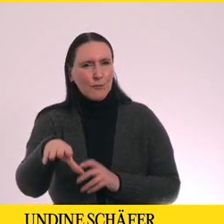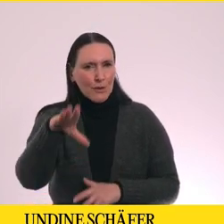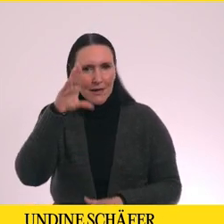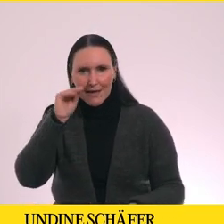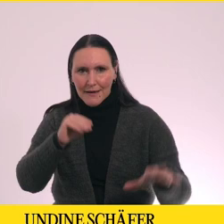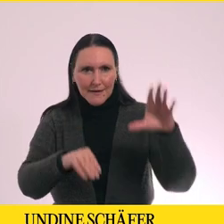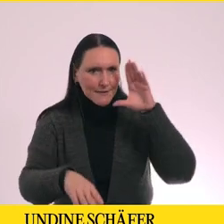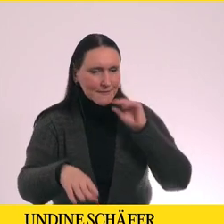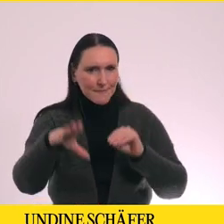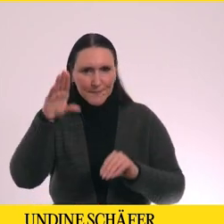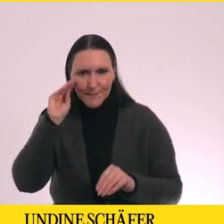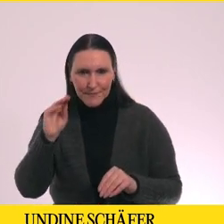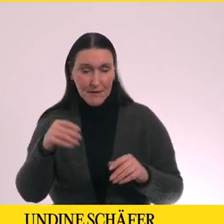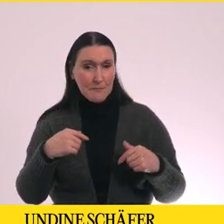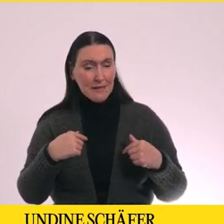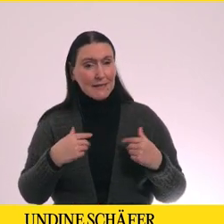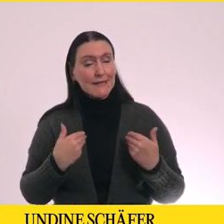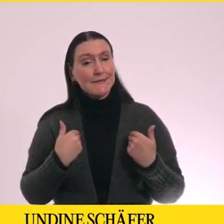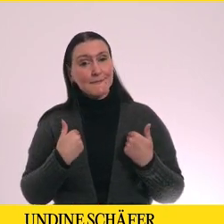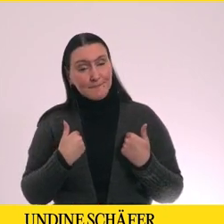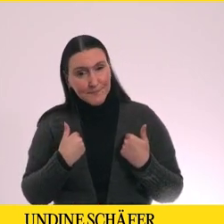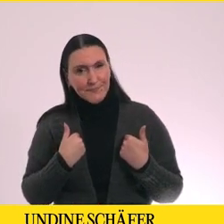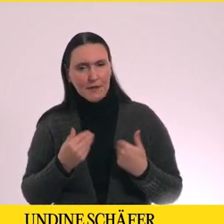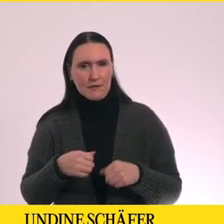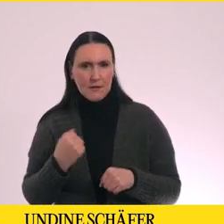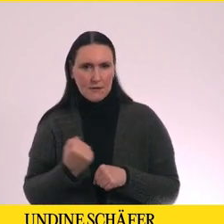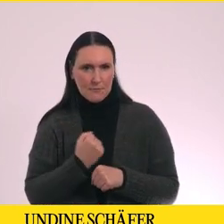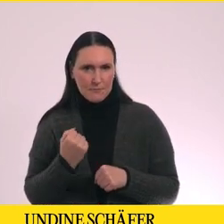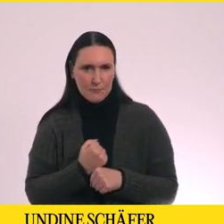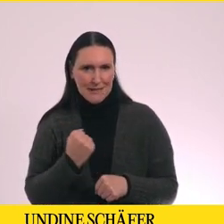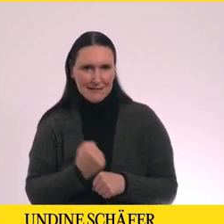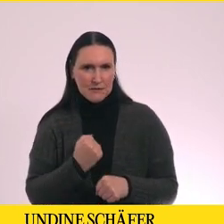comedy as one of our practices in the installation,